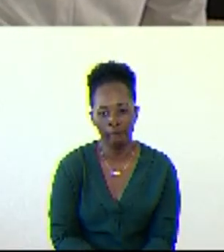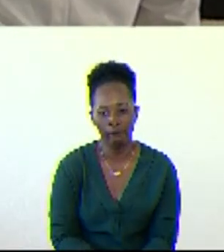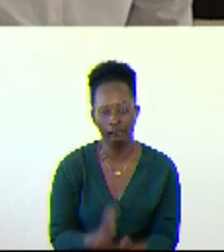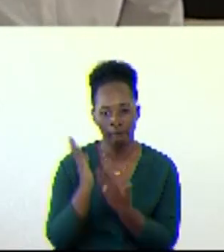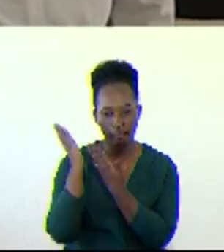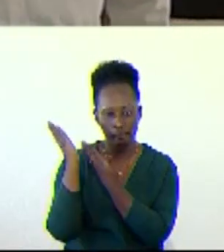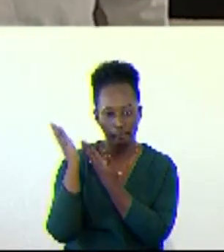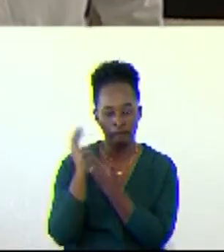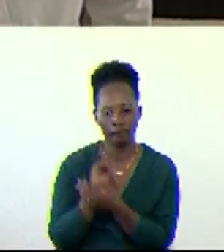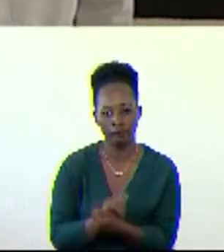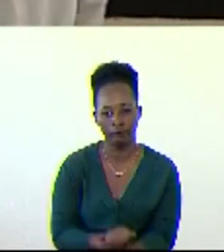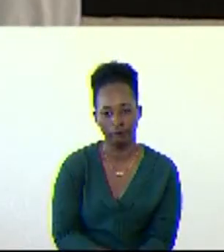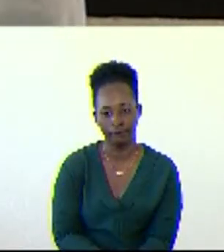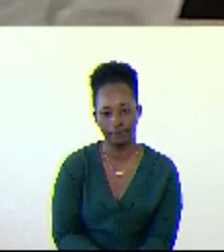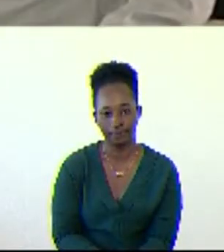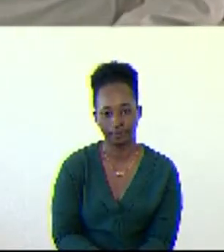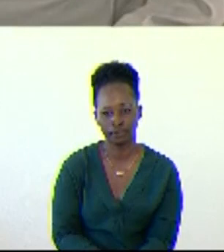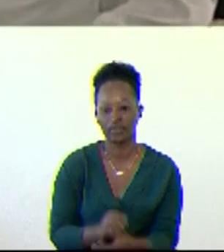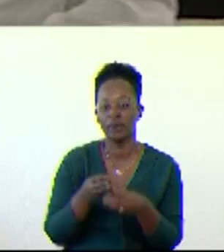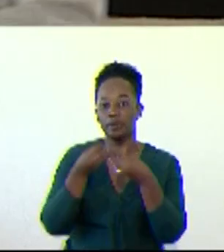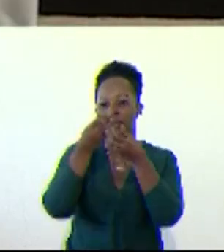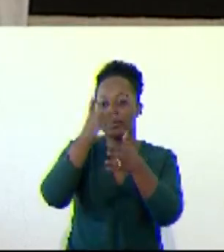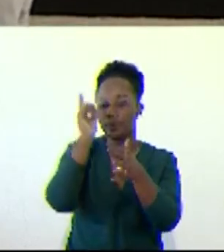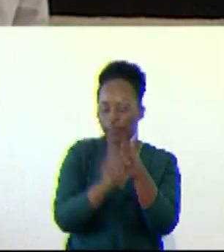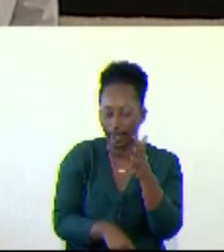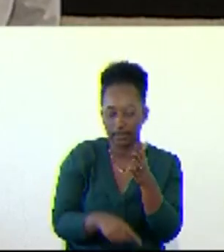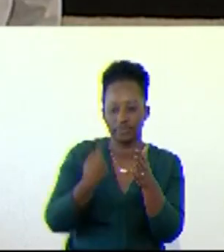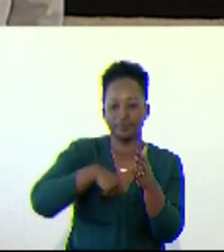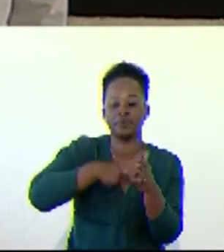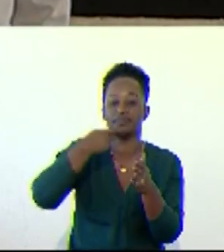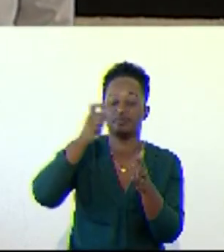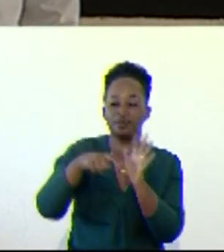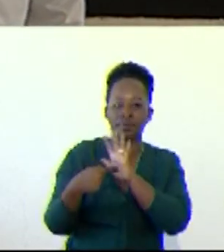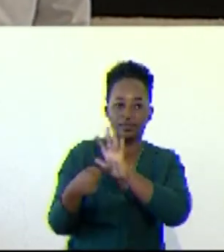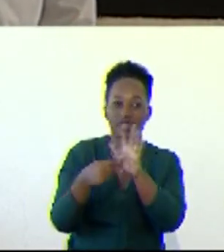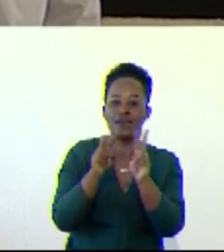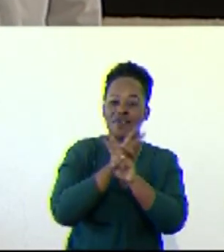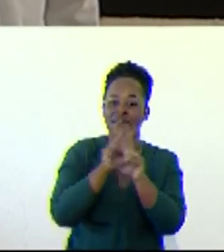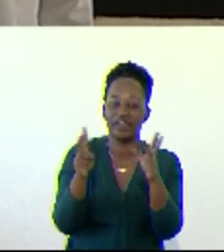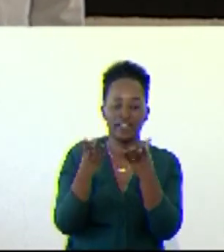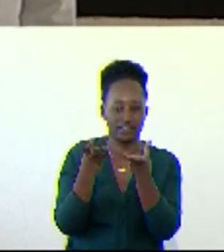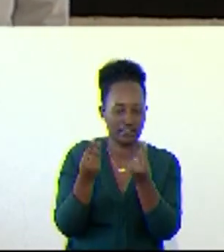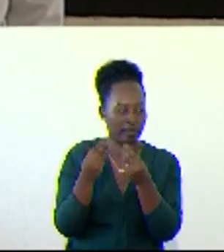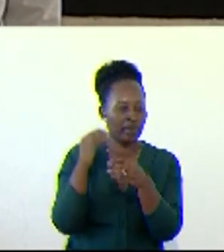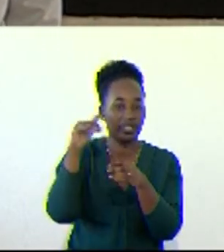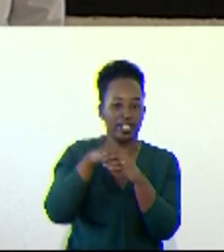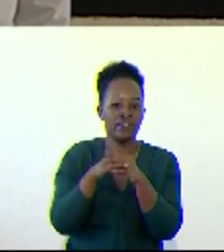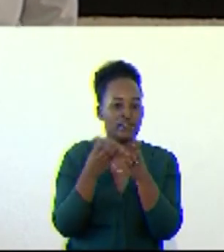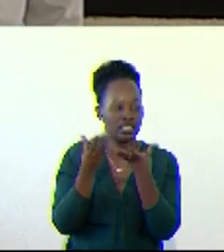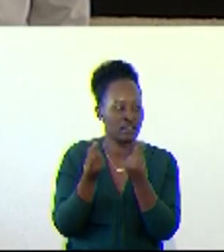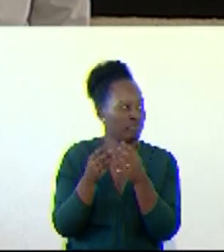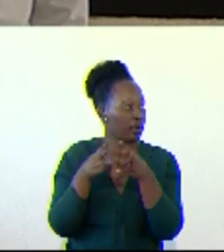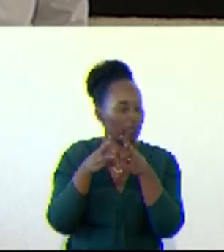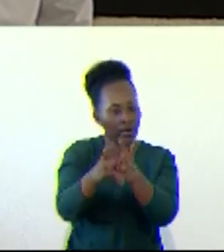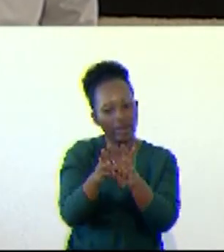HNH2. What will be the product? Here we have to show that it's very simple. In a simple way,